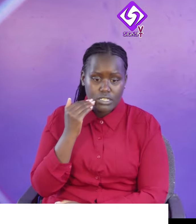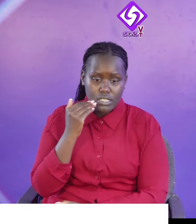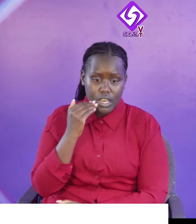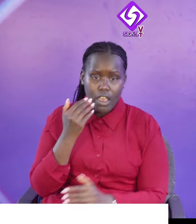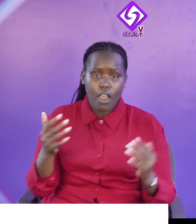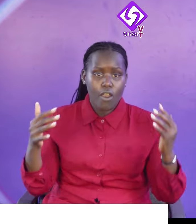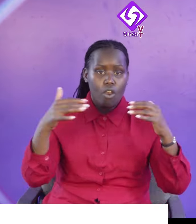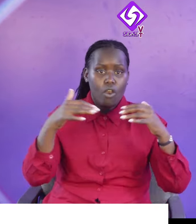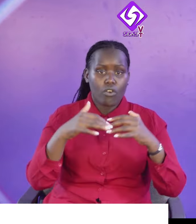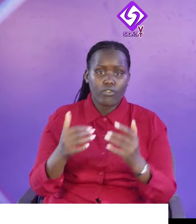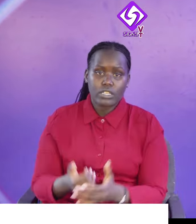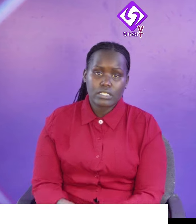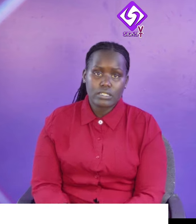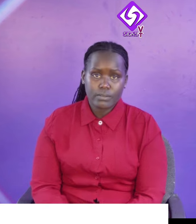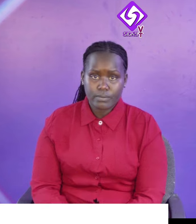conference.